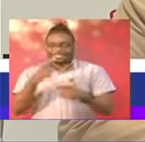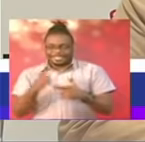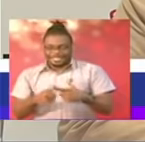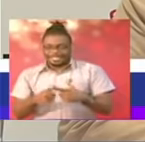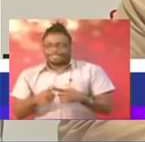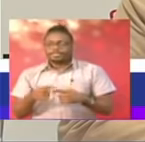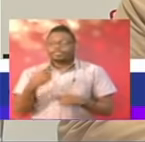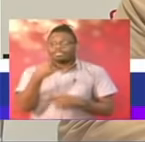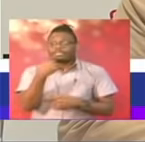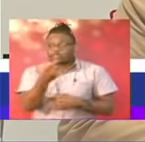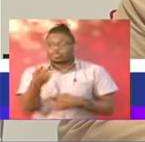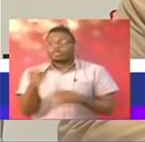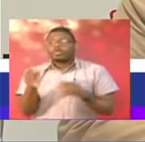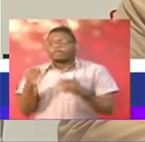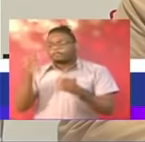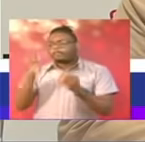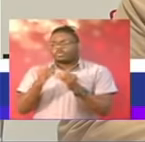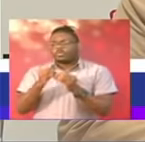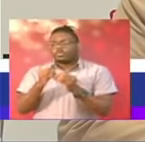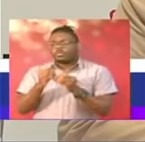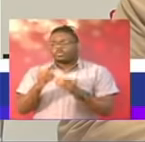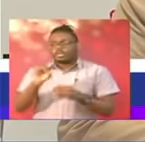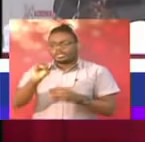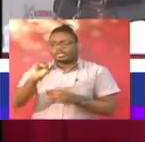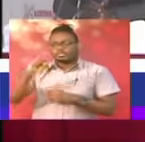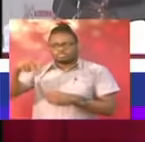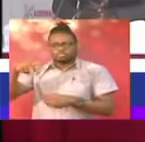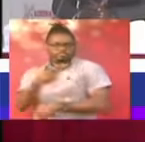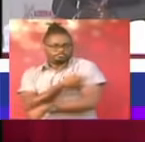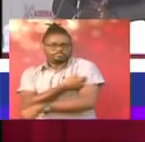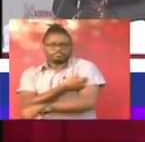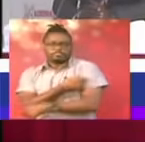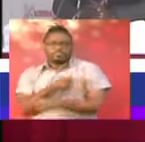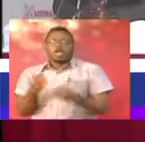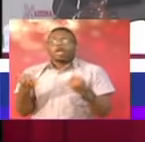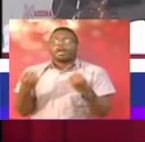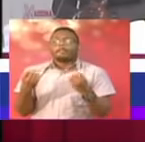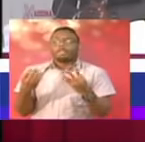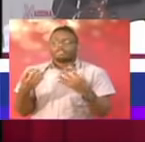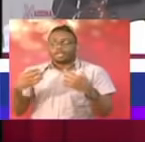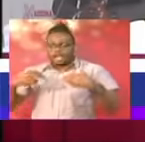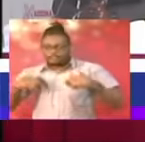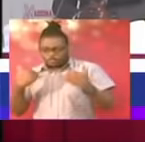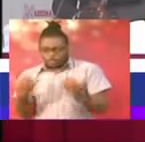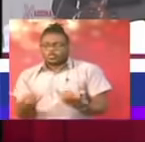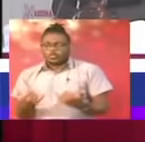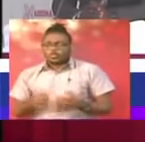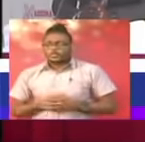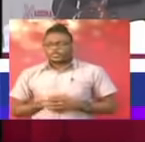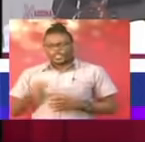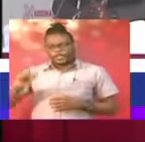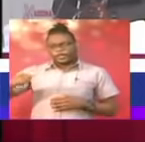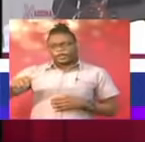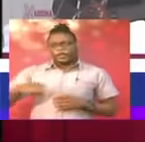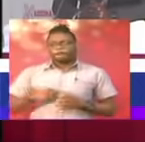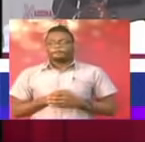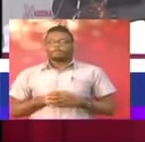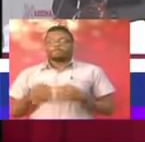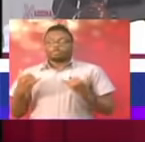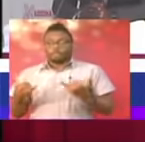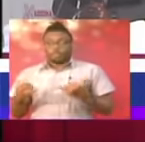stat most likely within the course of this broadcast. Thank you very much, Dr. Hines. We now go to AZP News.